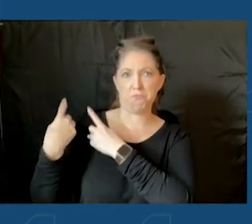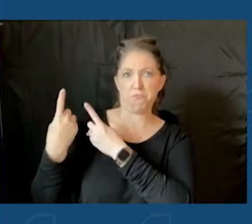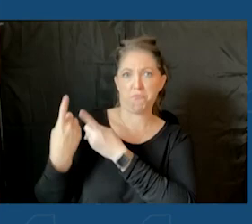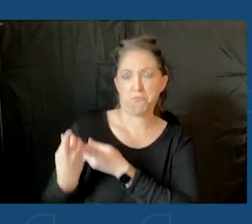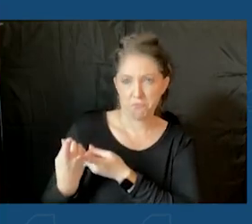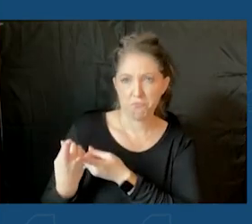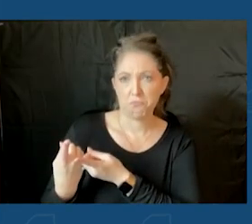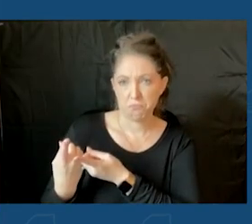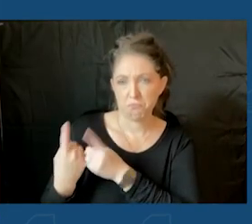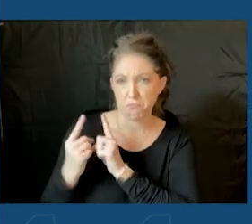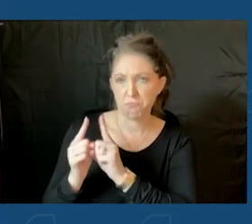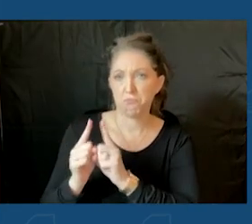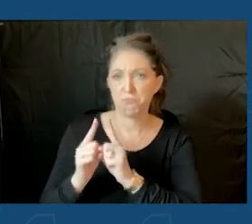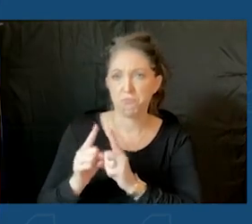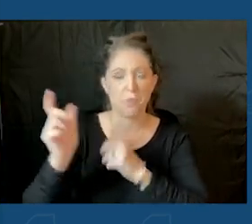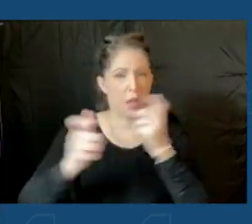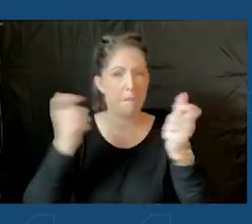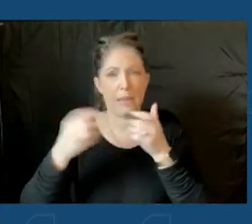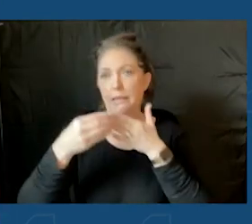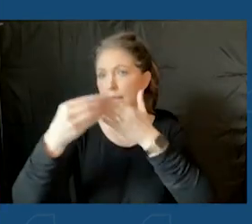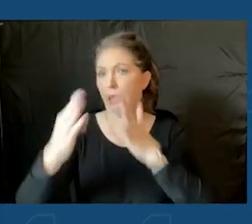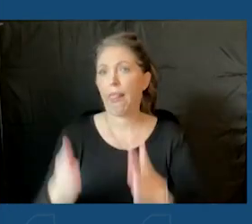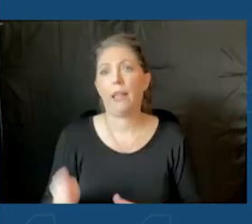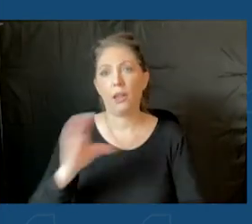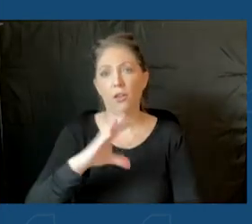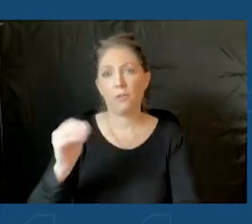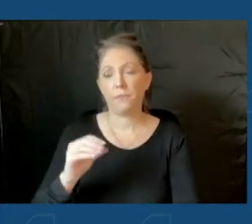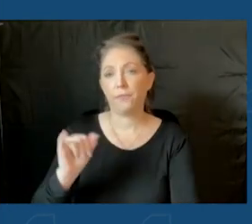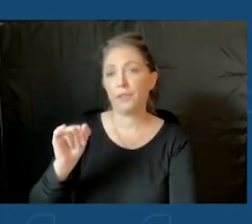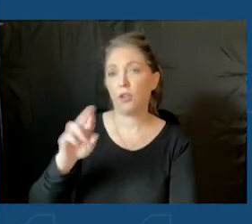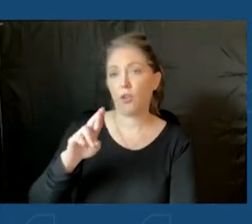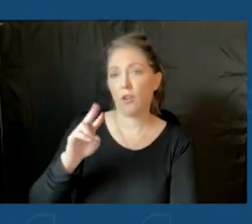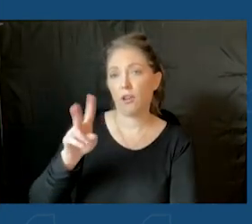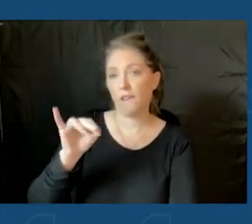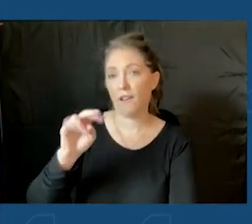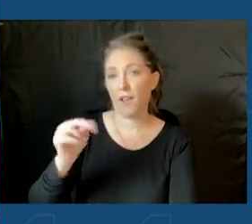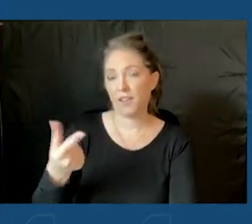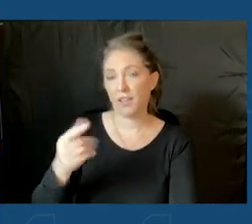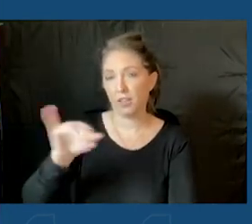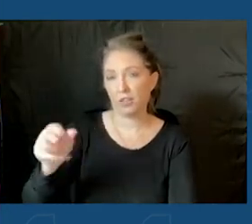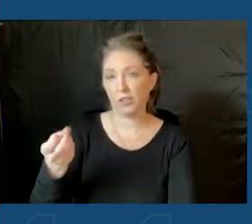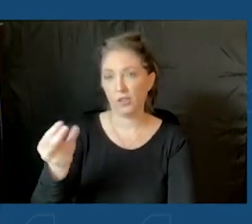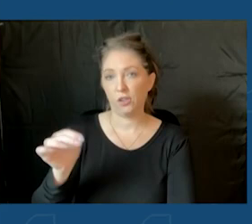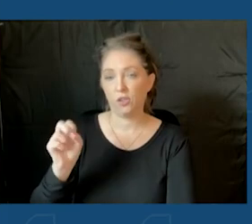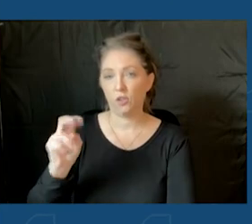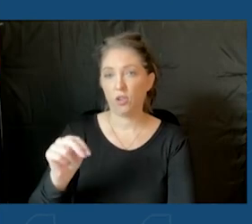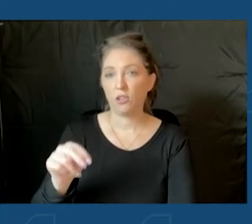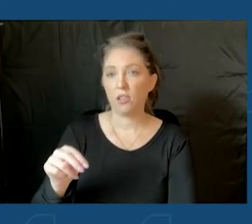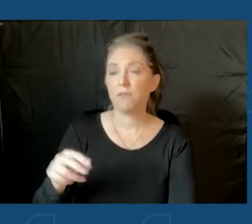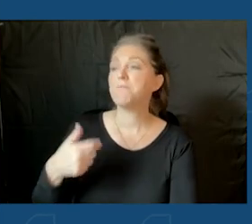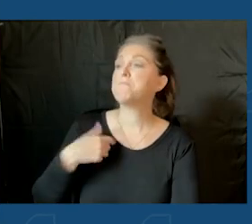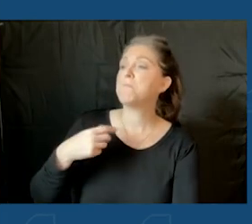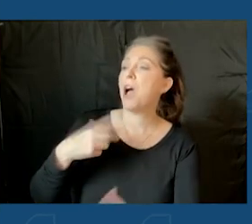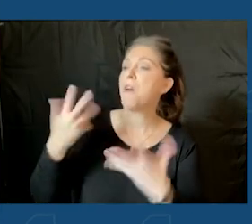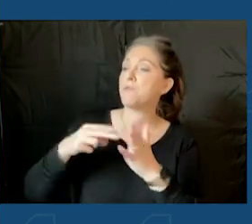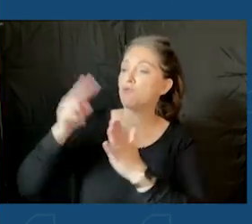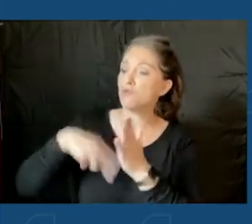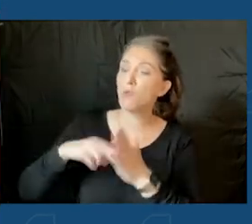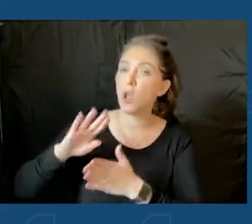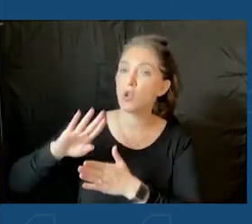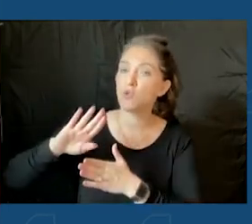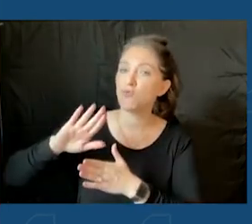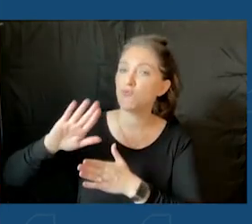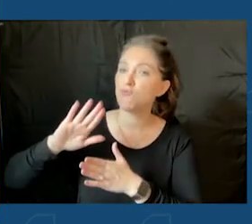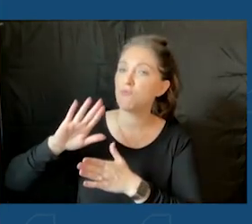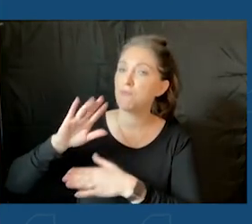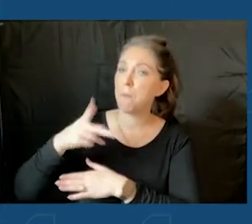great leader of a company, and Irving Johnson. Irving, I read Pat Riley's book. He says he doesn't call you Magic. And the reason